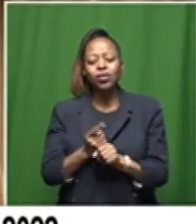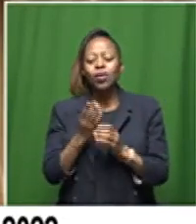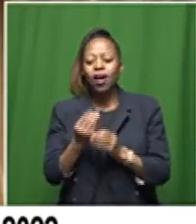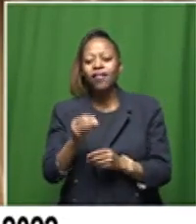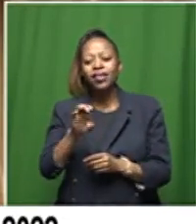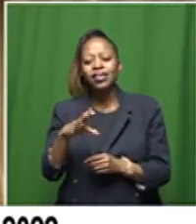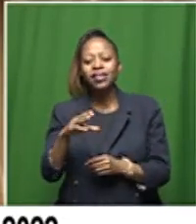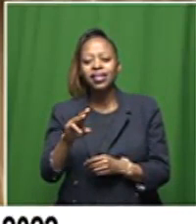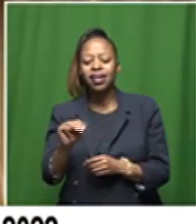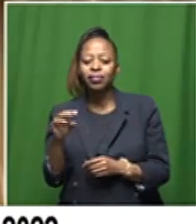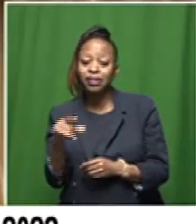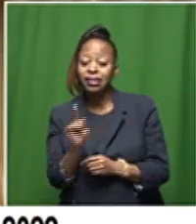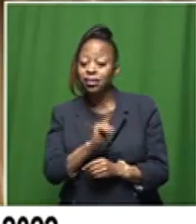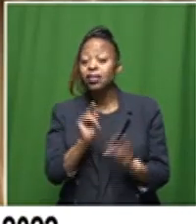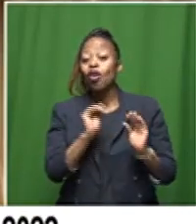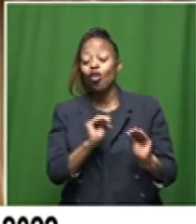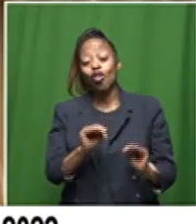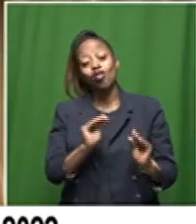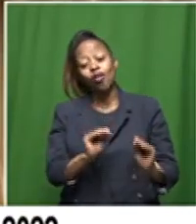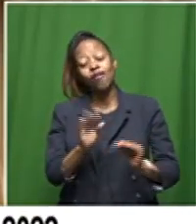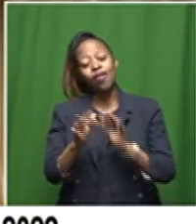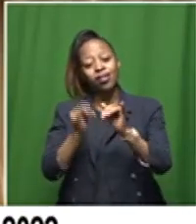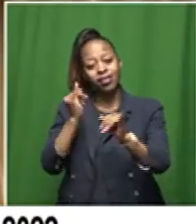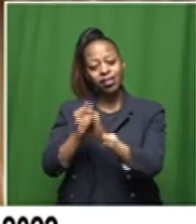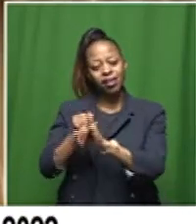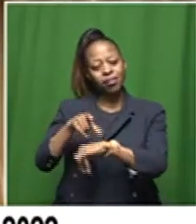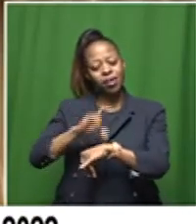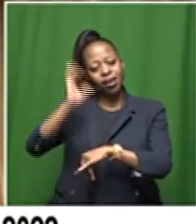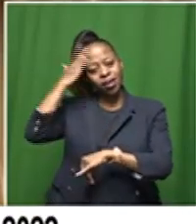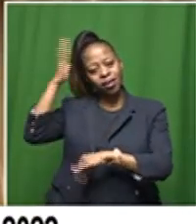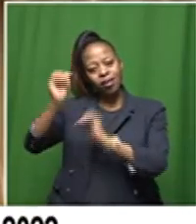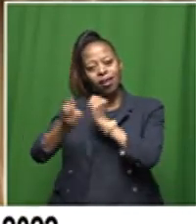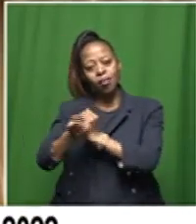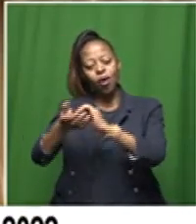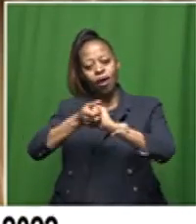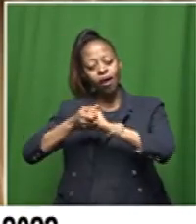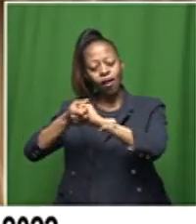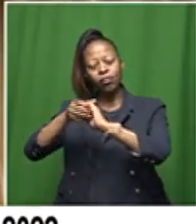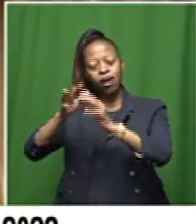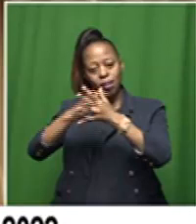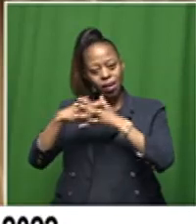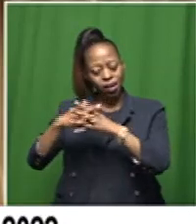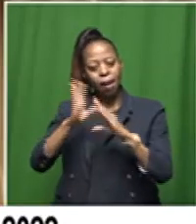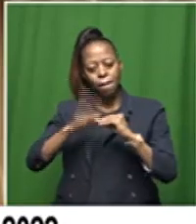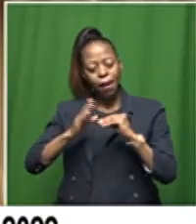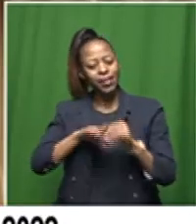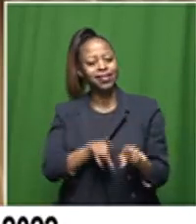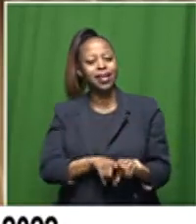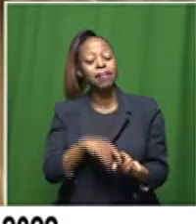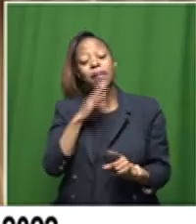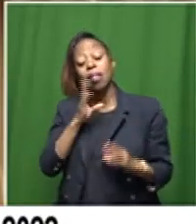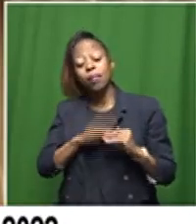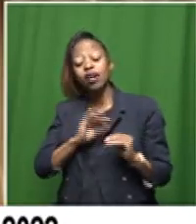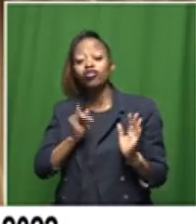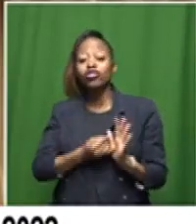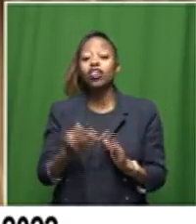ECFMG, which is an education commission for foreign medical graduates, which is in the US, which is a member, for example. So our membership is